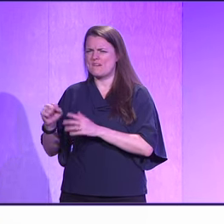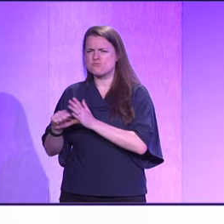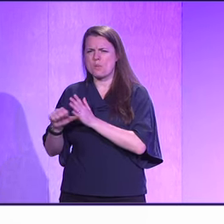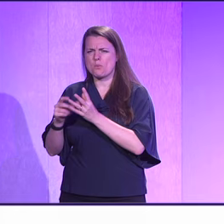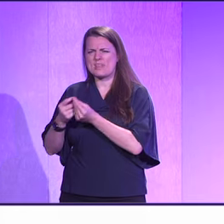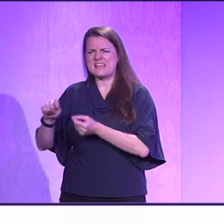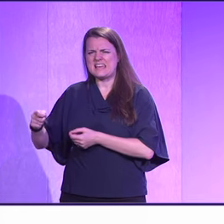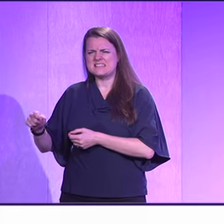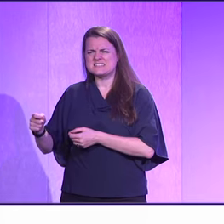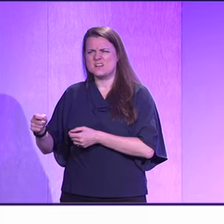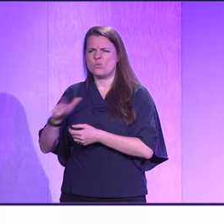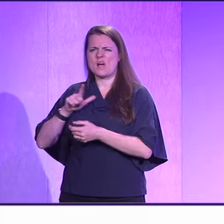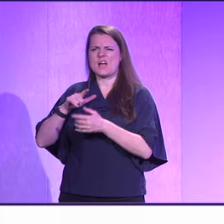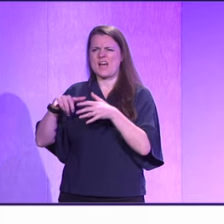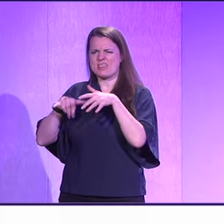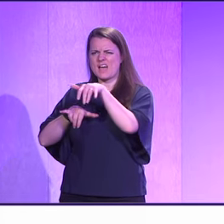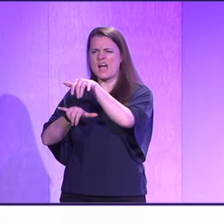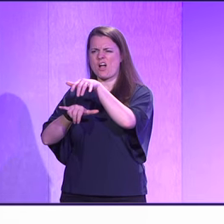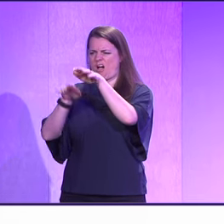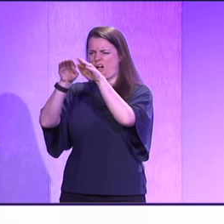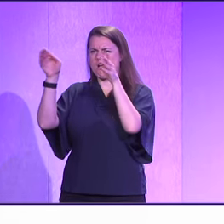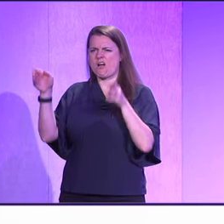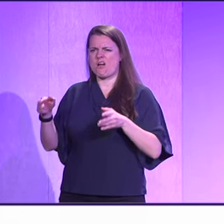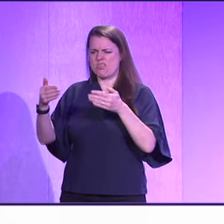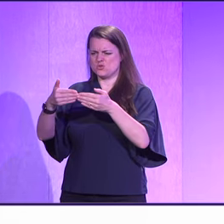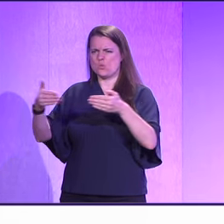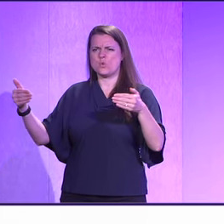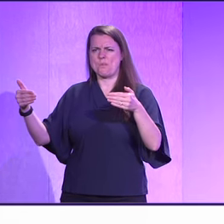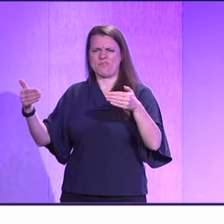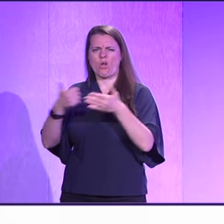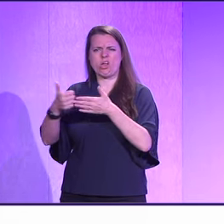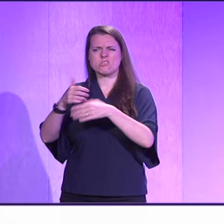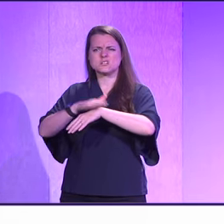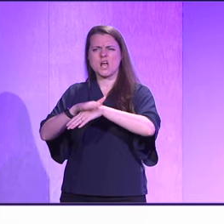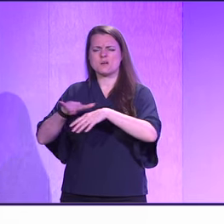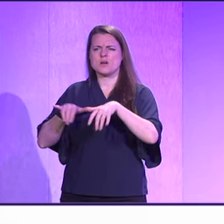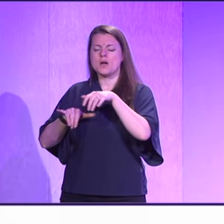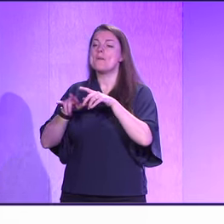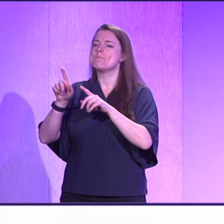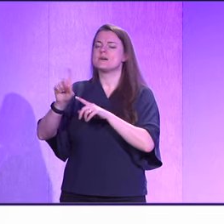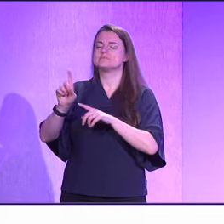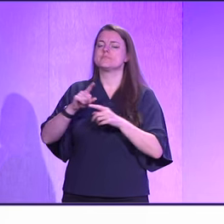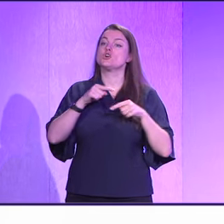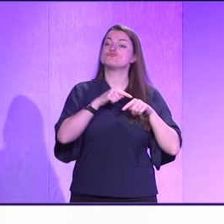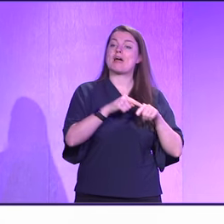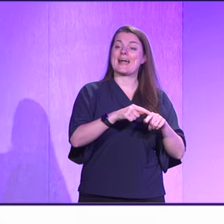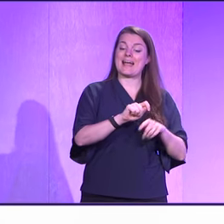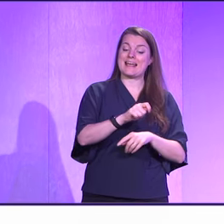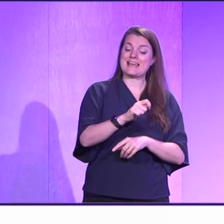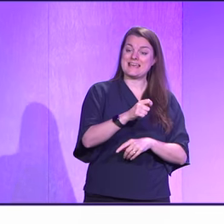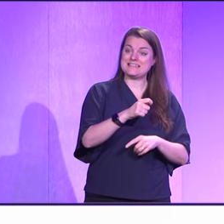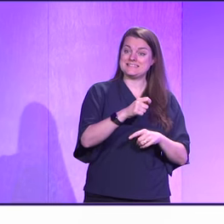hangar. The doors stay open all the time. I've seen them. But it turns out that the same system that tracks keys in